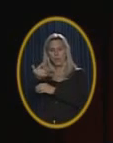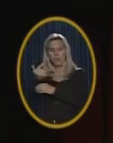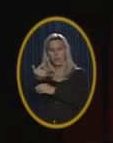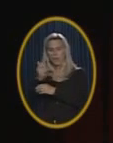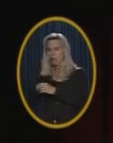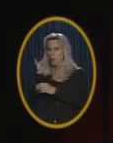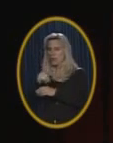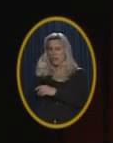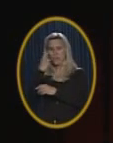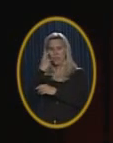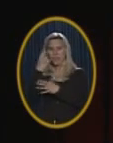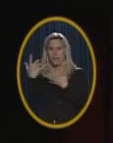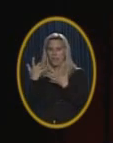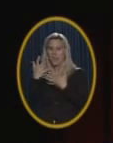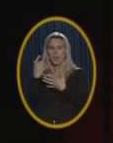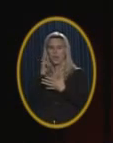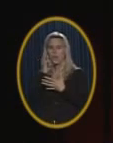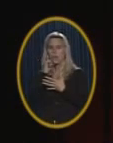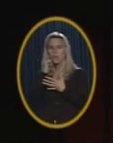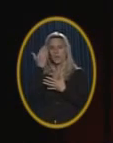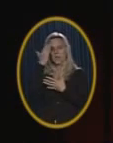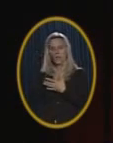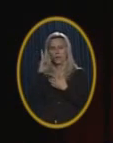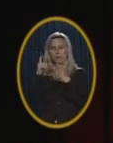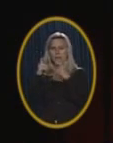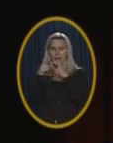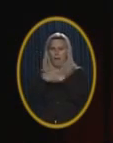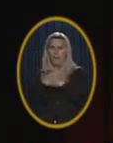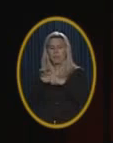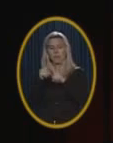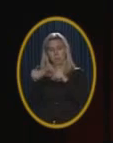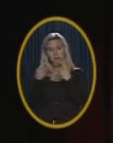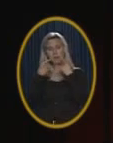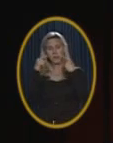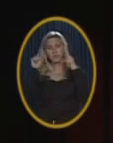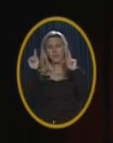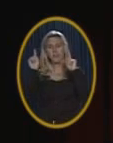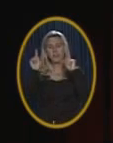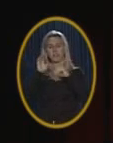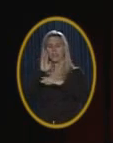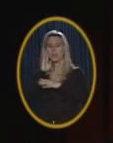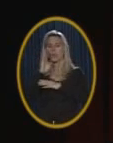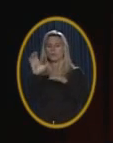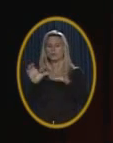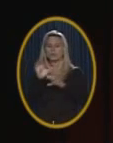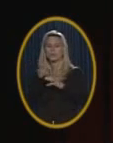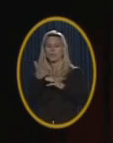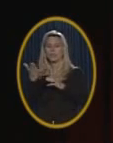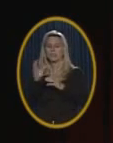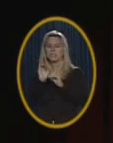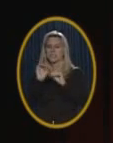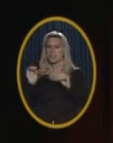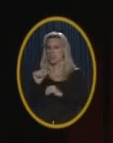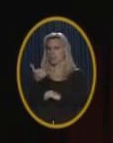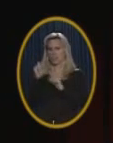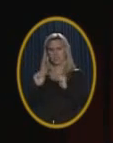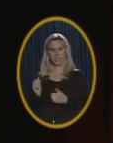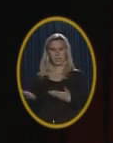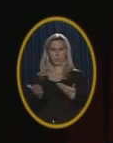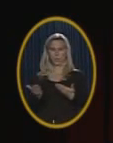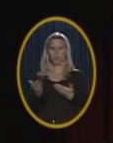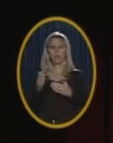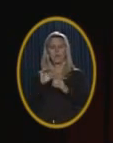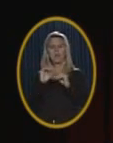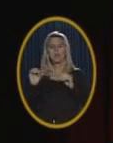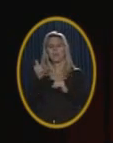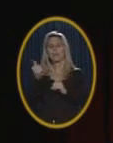we'd never thought about it. We didn't realize how complicated it was going to be, but it worked out. I'm telling you, it'll do things that nothing else can do. What else can haul 40,000